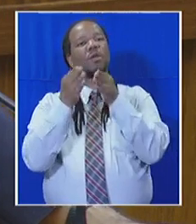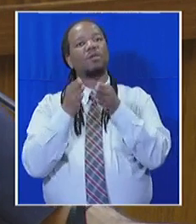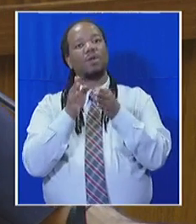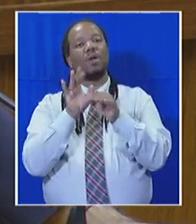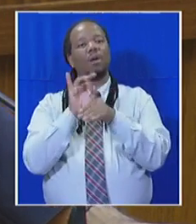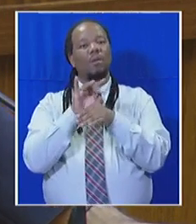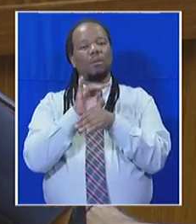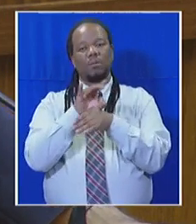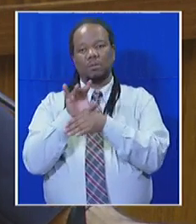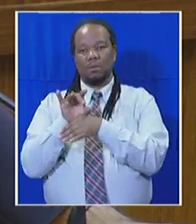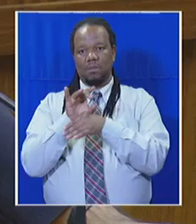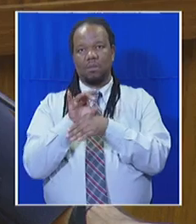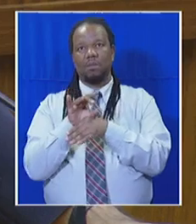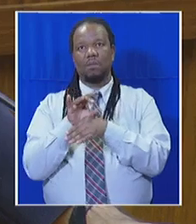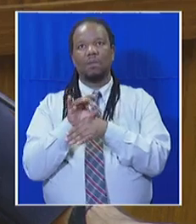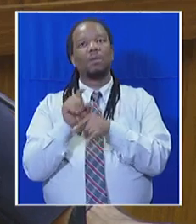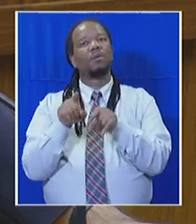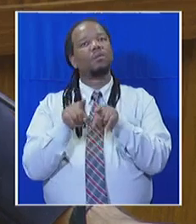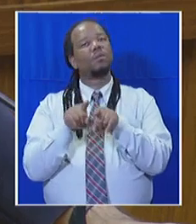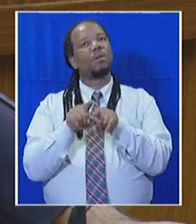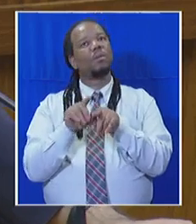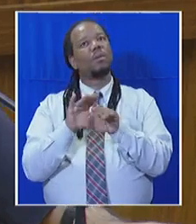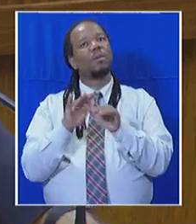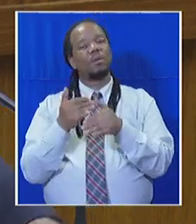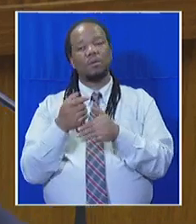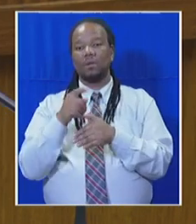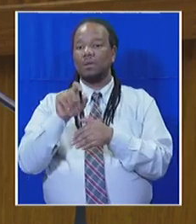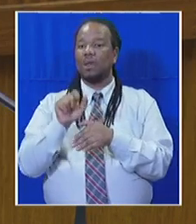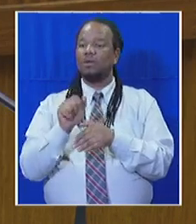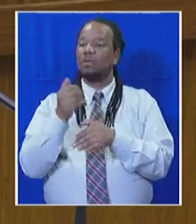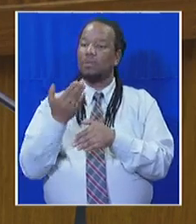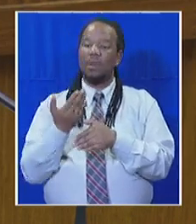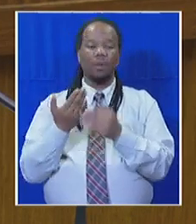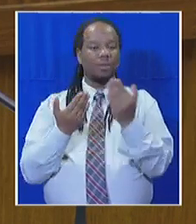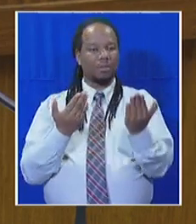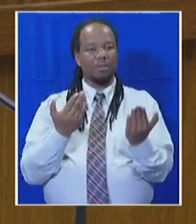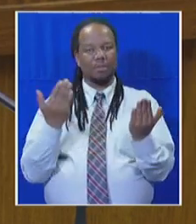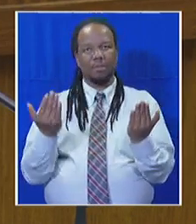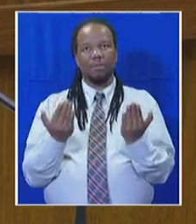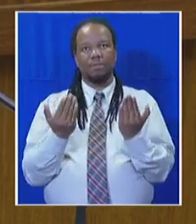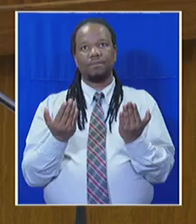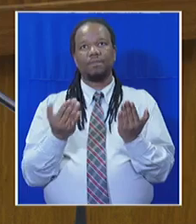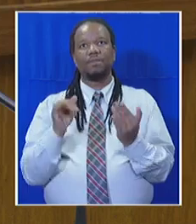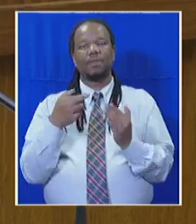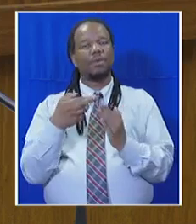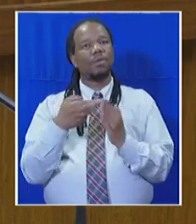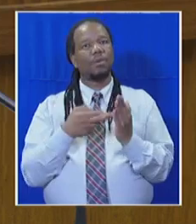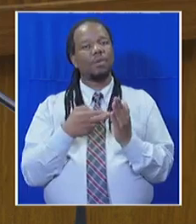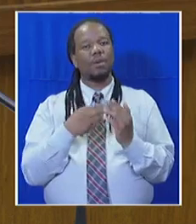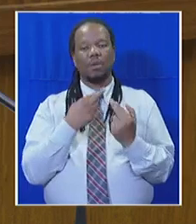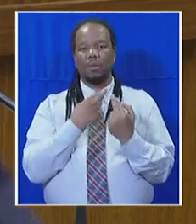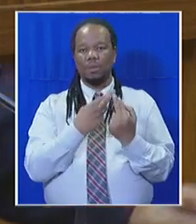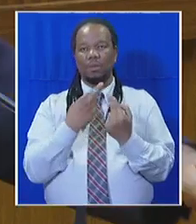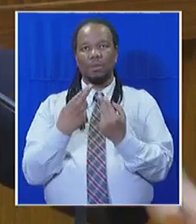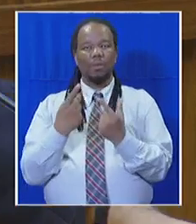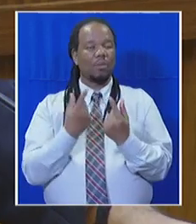as emerged also today in looking at the two tax bills before us. We have suggested in our report, not suggested, we've recommended in our report, Minister,